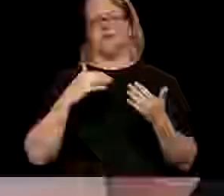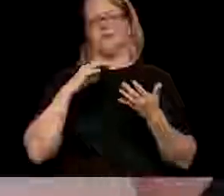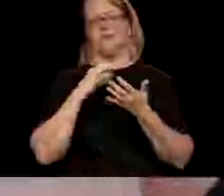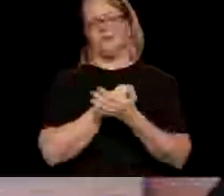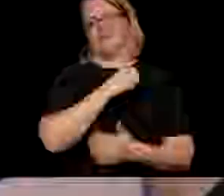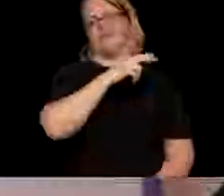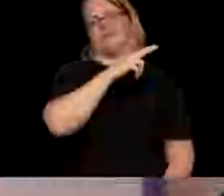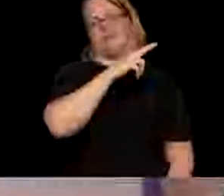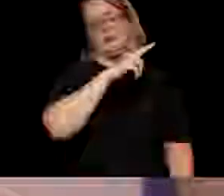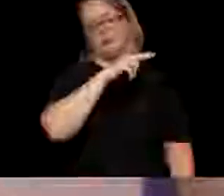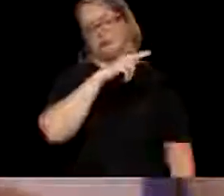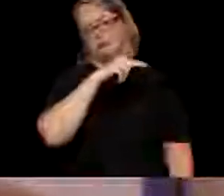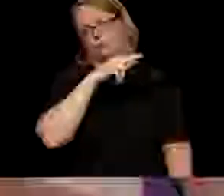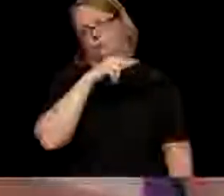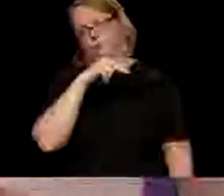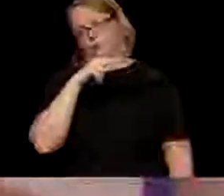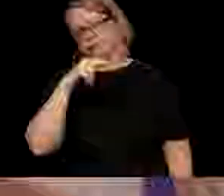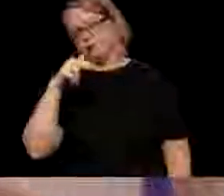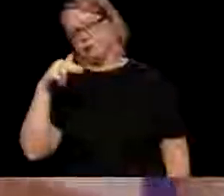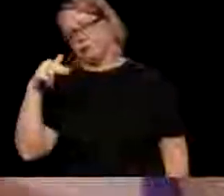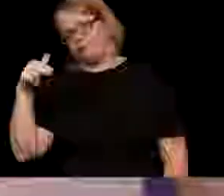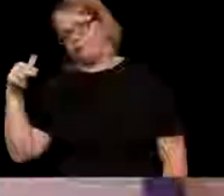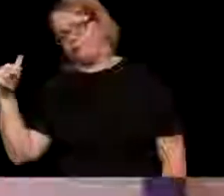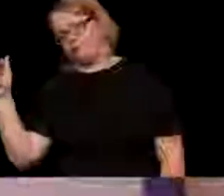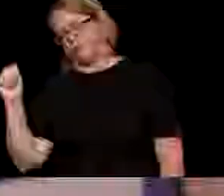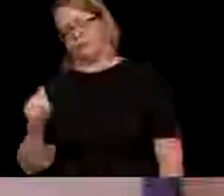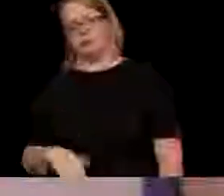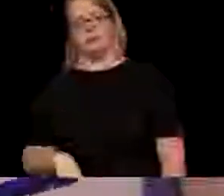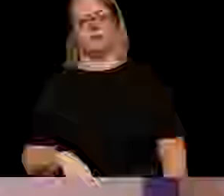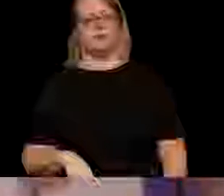first coat of purple paint.